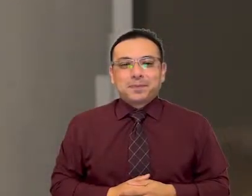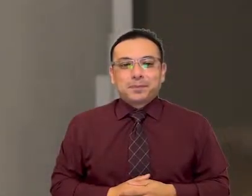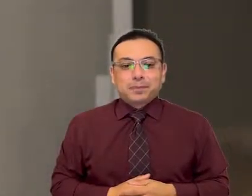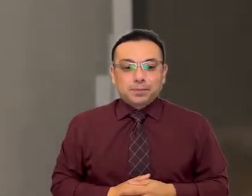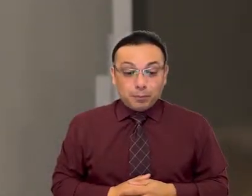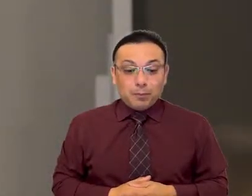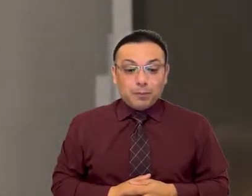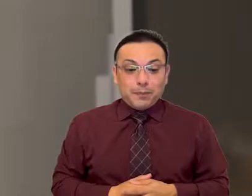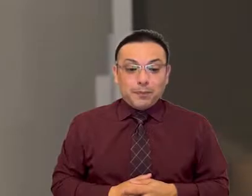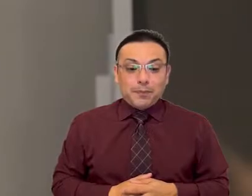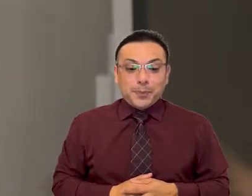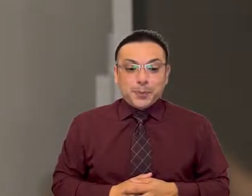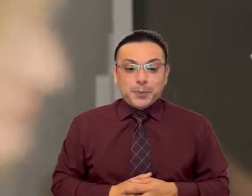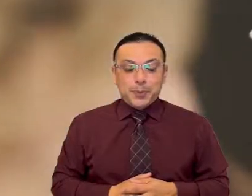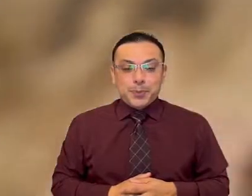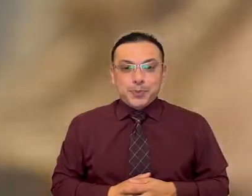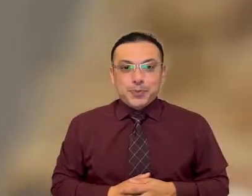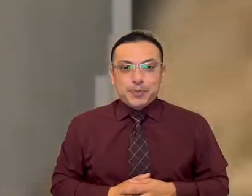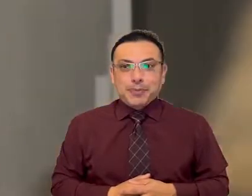Thanks, all.